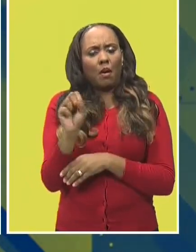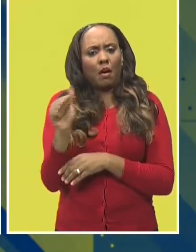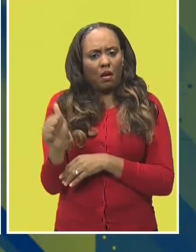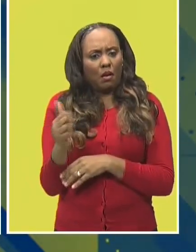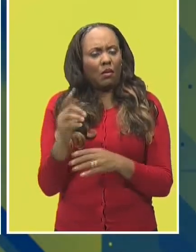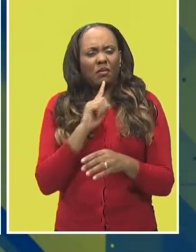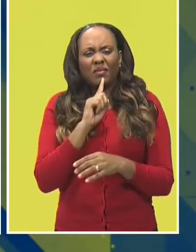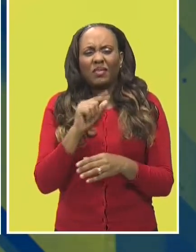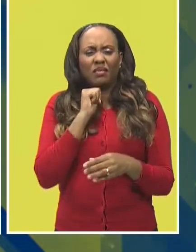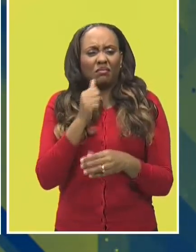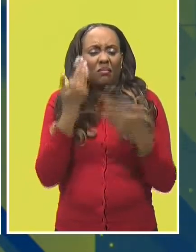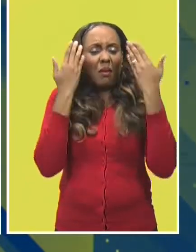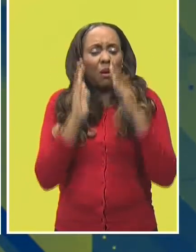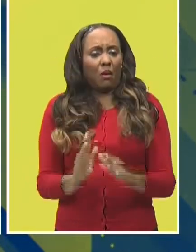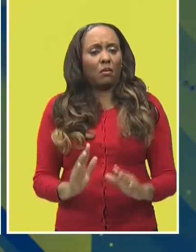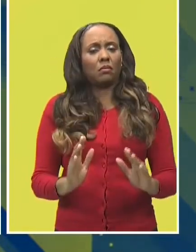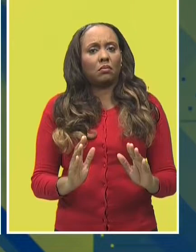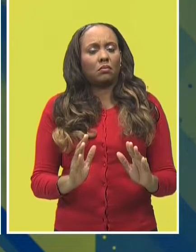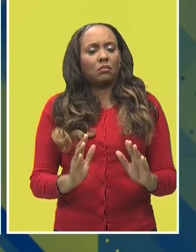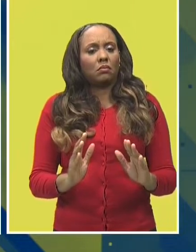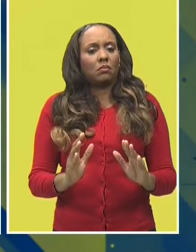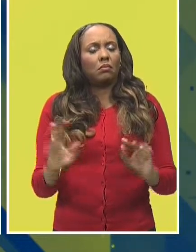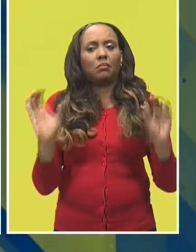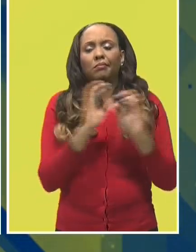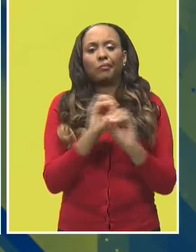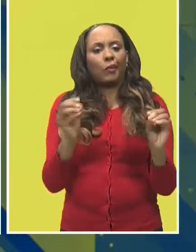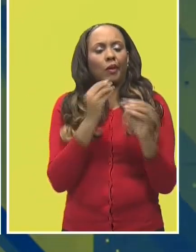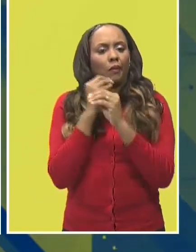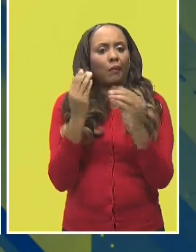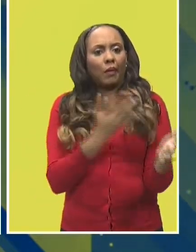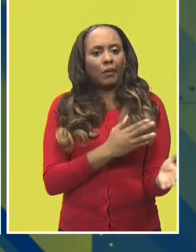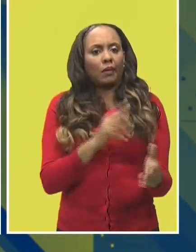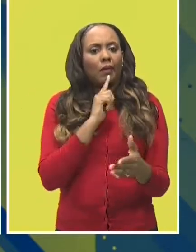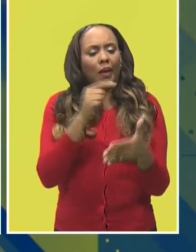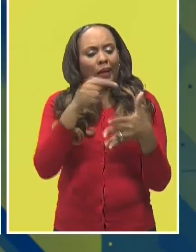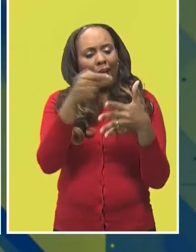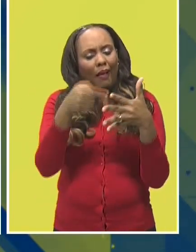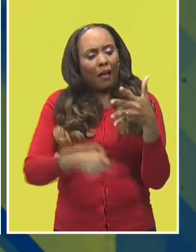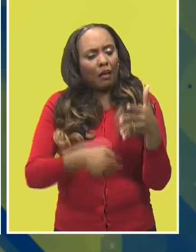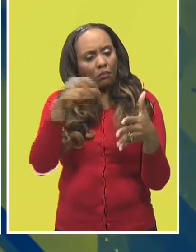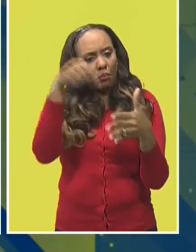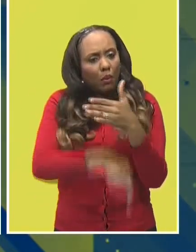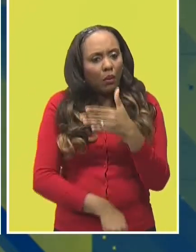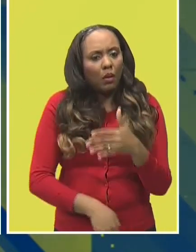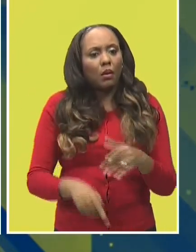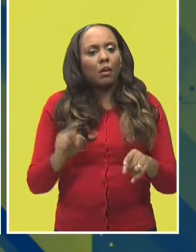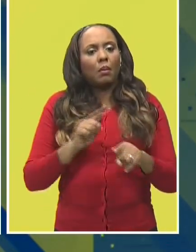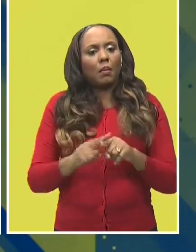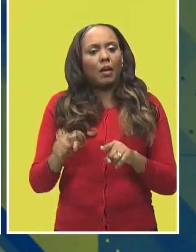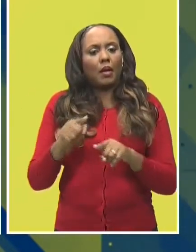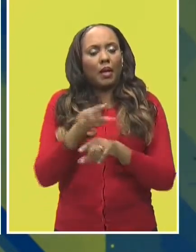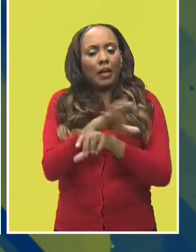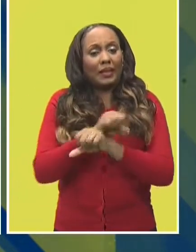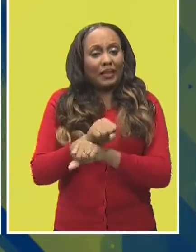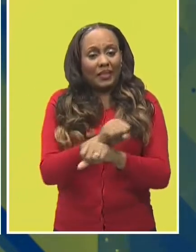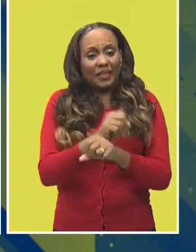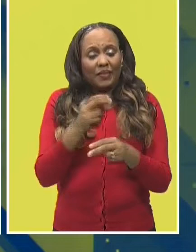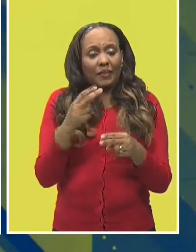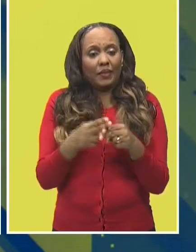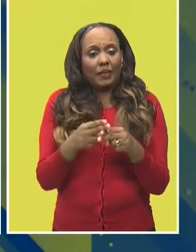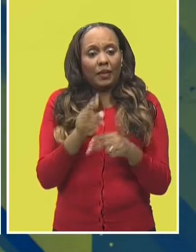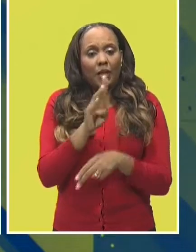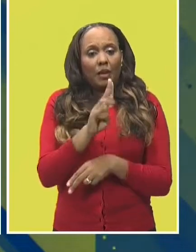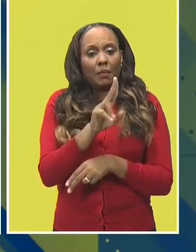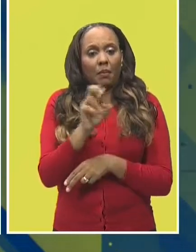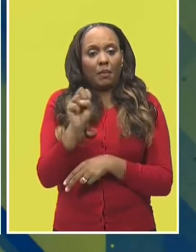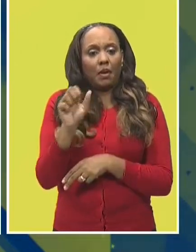date. There's virtually no biographical information about Bussa. However, records show a slave named Bussa worked as a ranger on